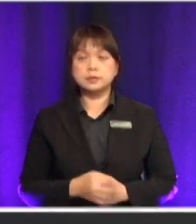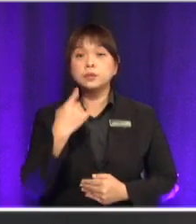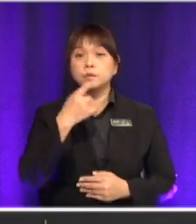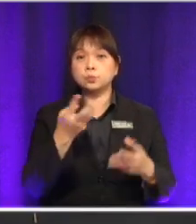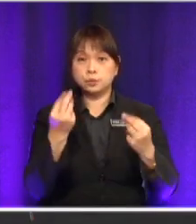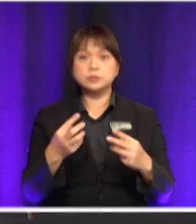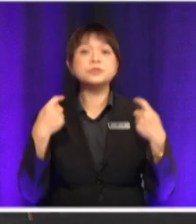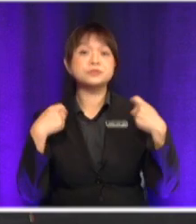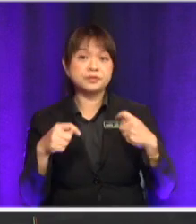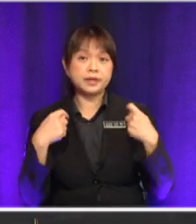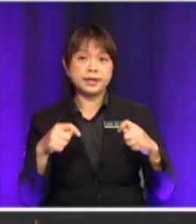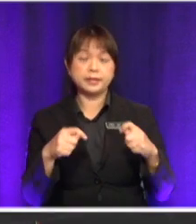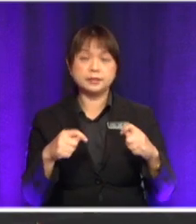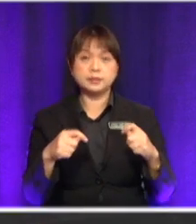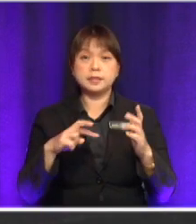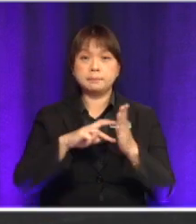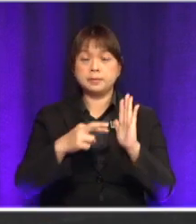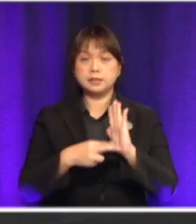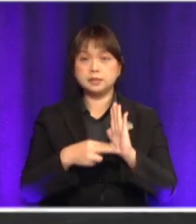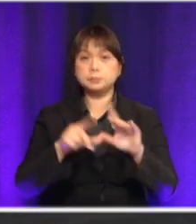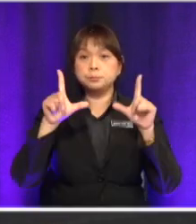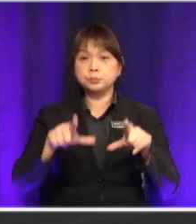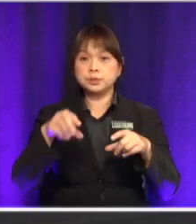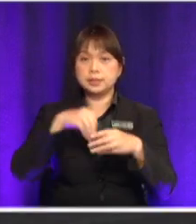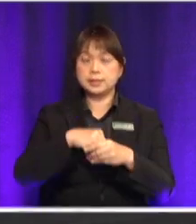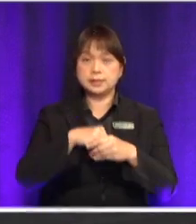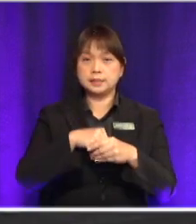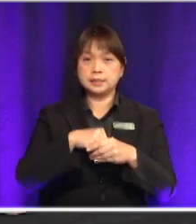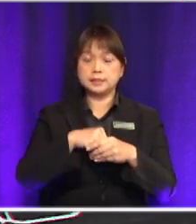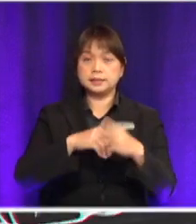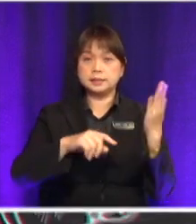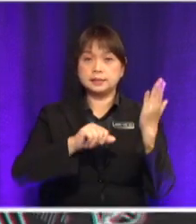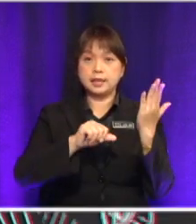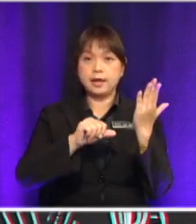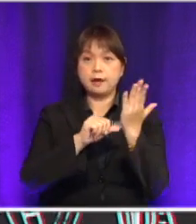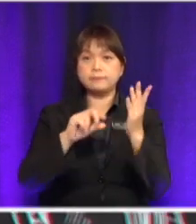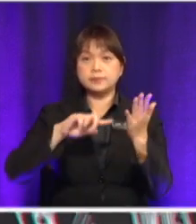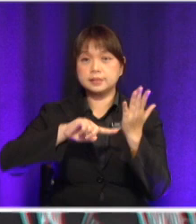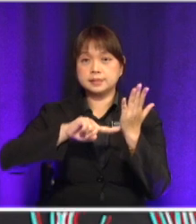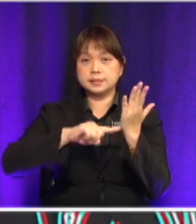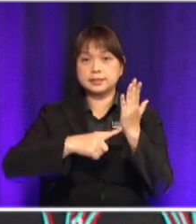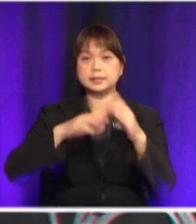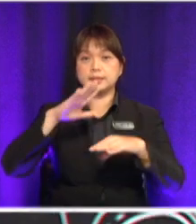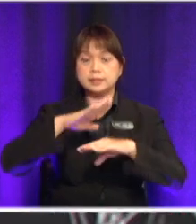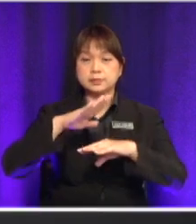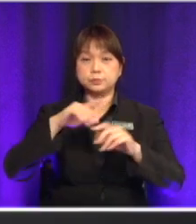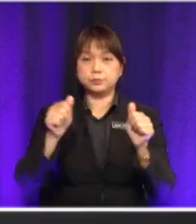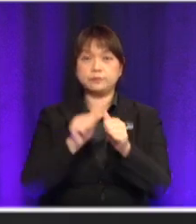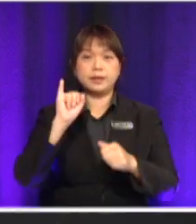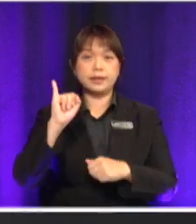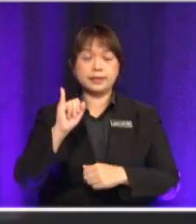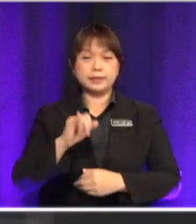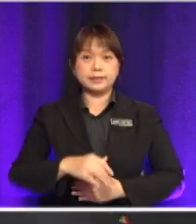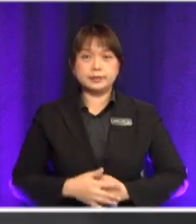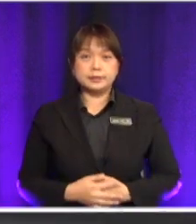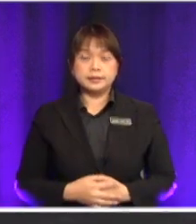try this? Anyone? That puts in, that in. Anyone? Starts with Can I I. try?